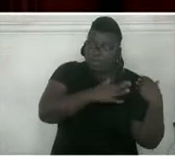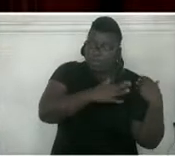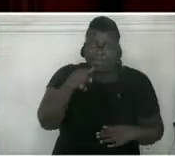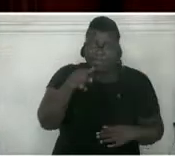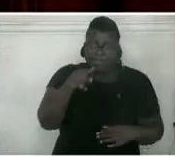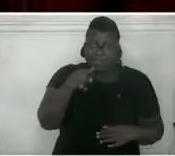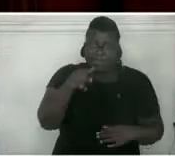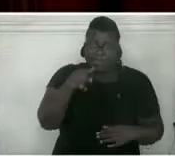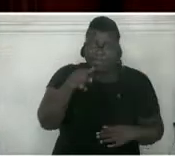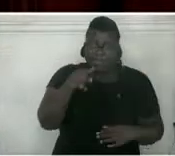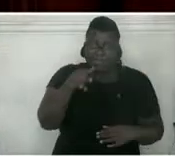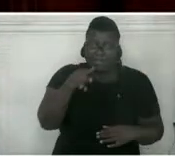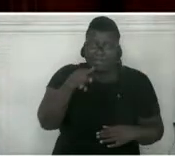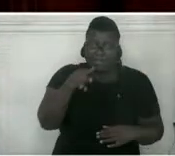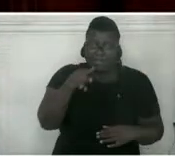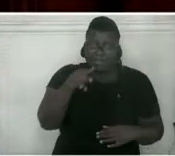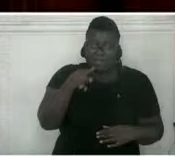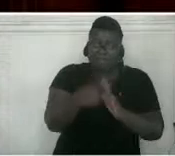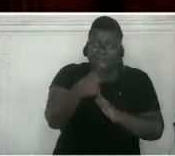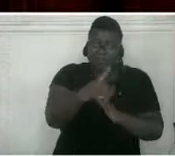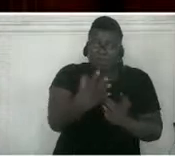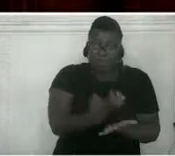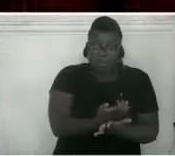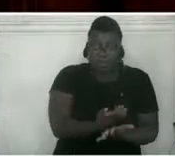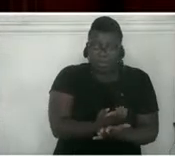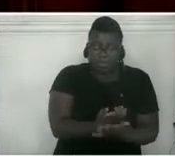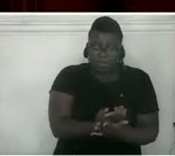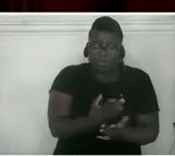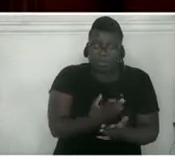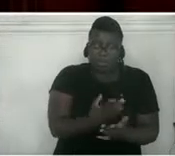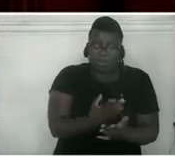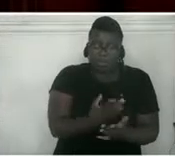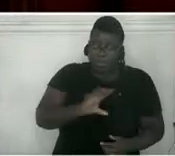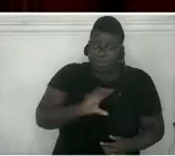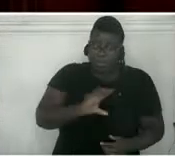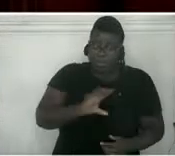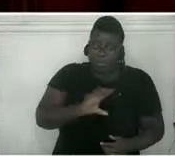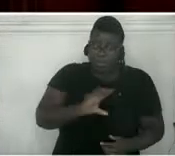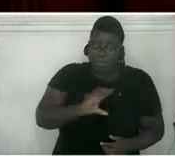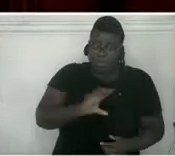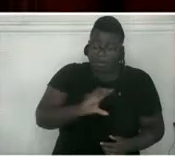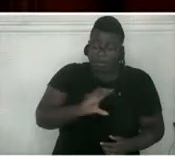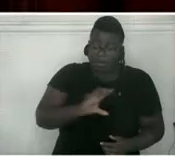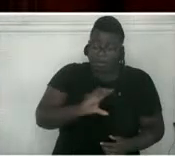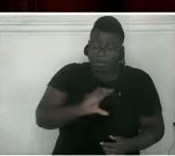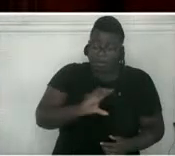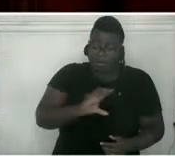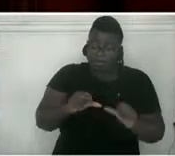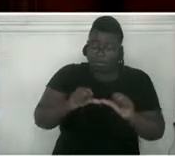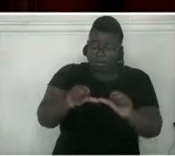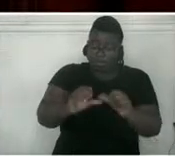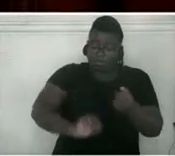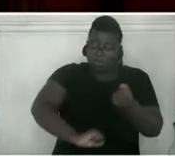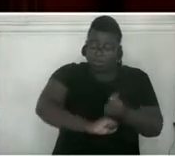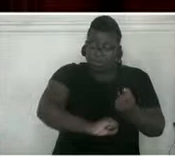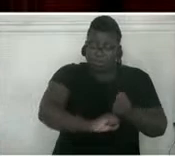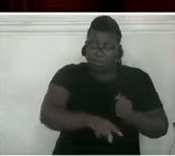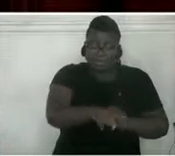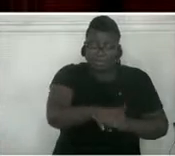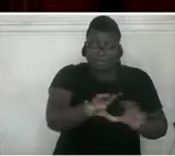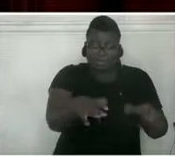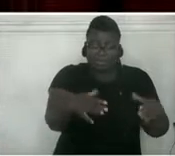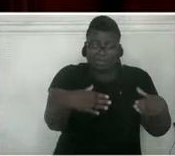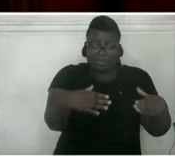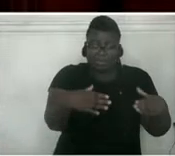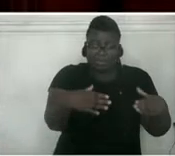key pillars of the economy. As the provincial government, we will continue to support this sector, especially